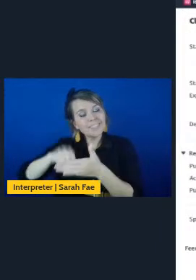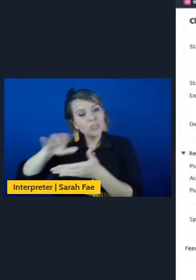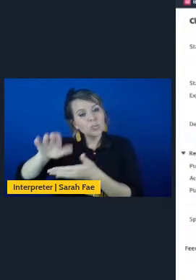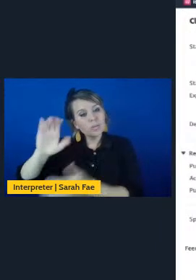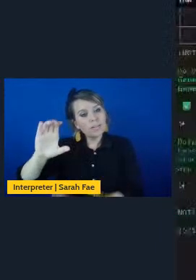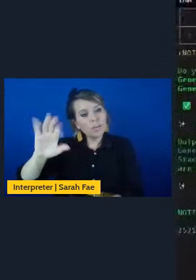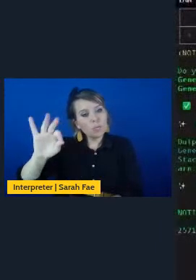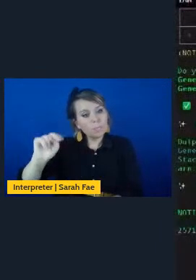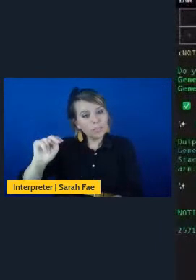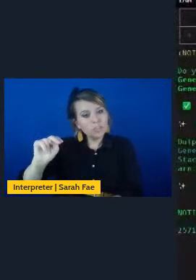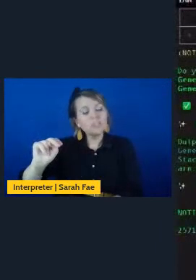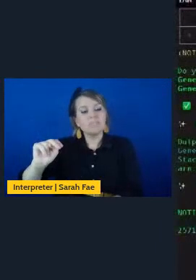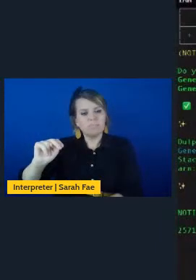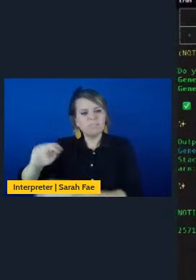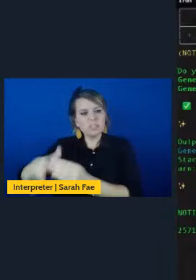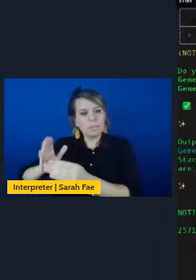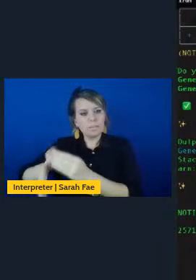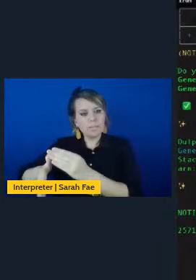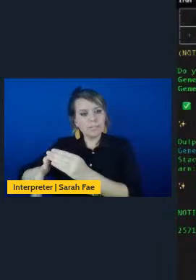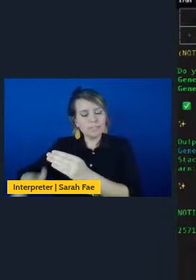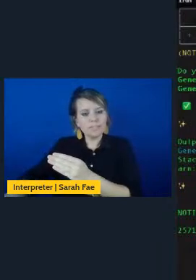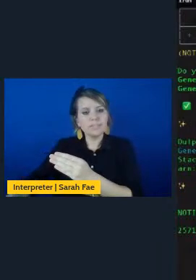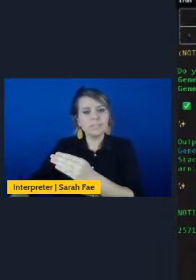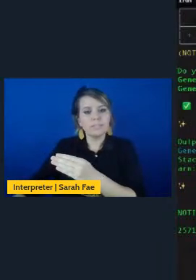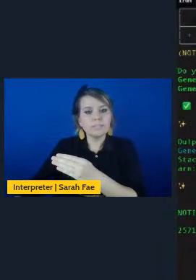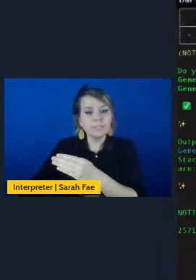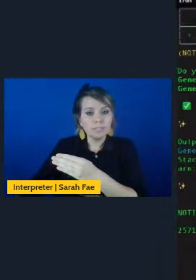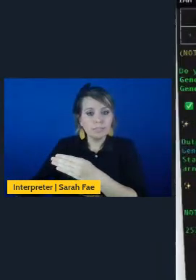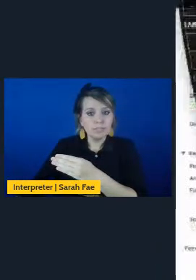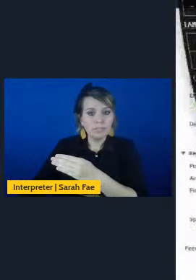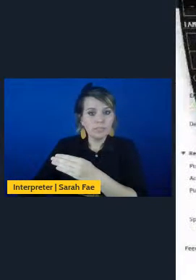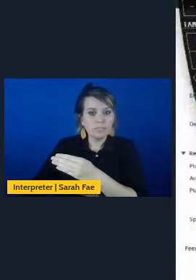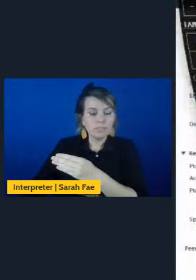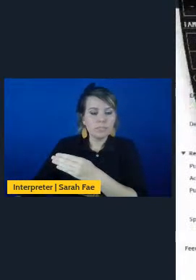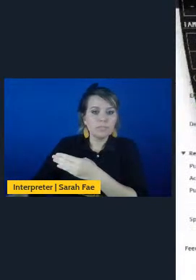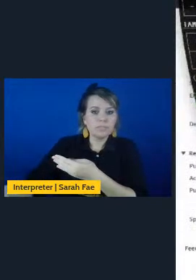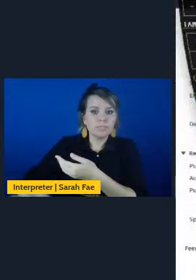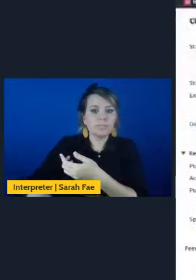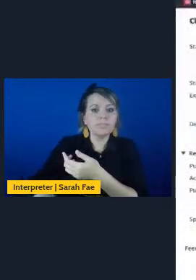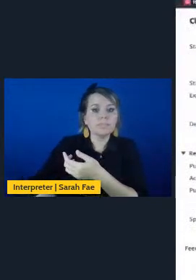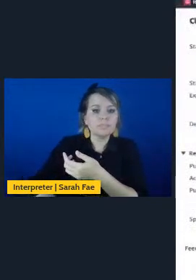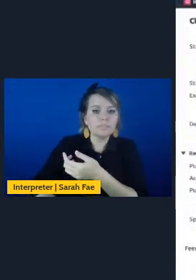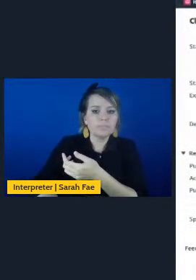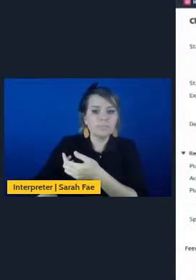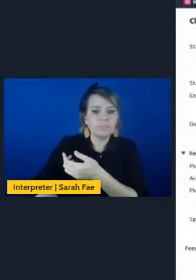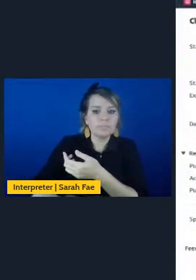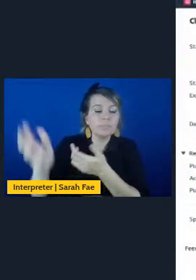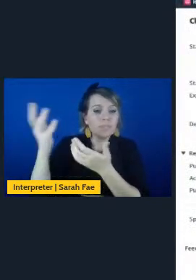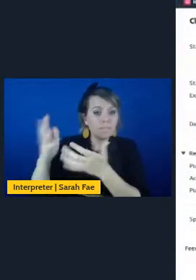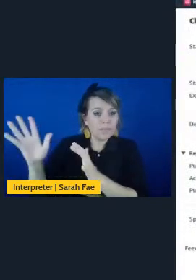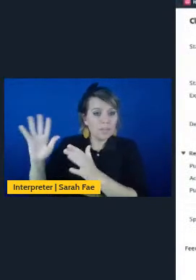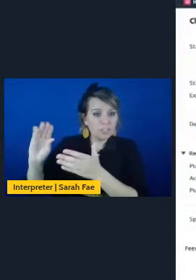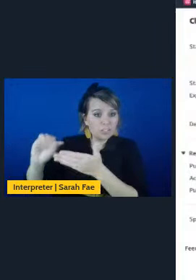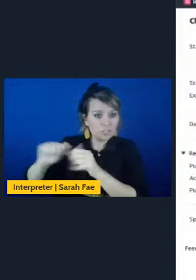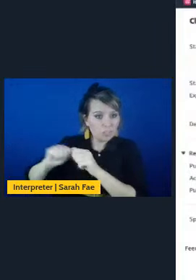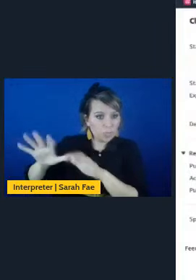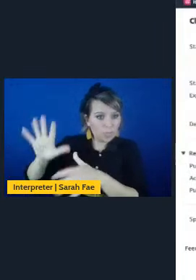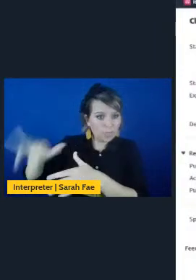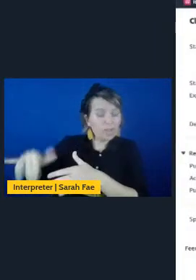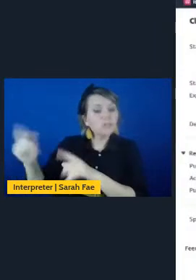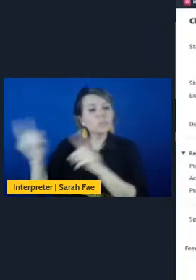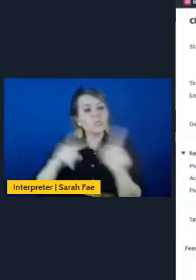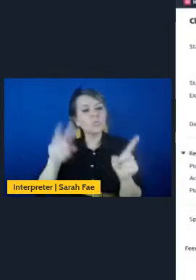CloudFormation that it is complete. Now that we have deployed one piece of it, let's go to our web stack, get our